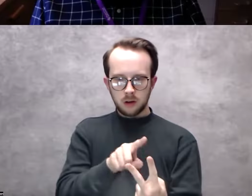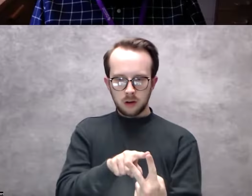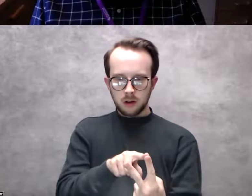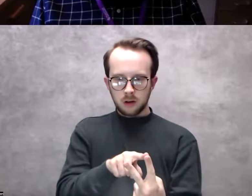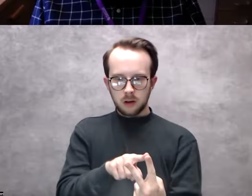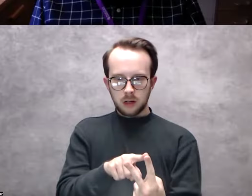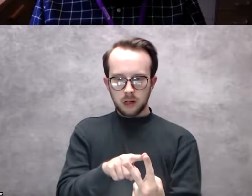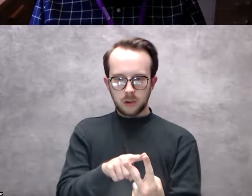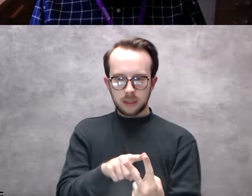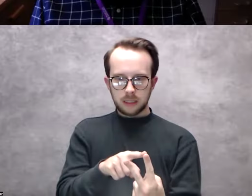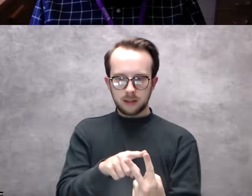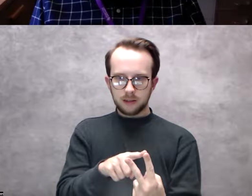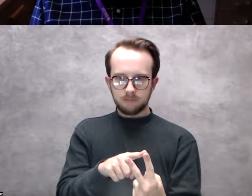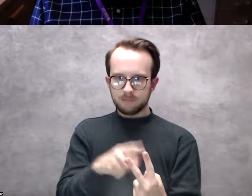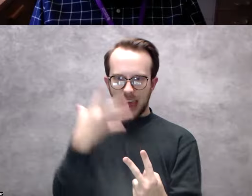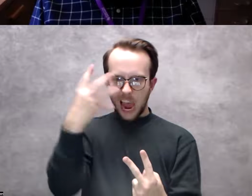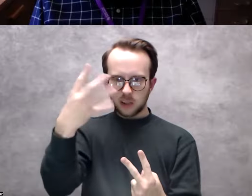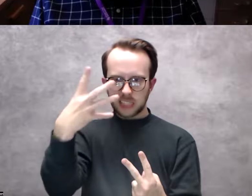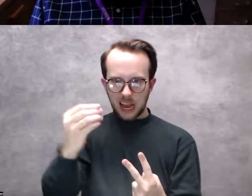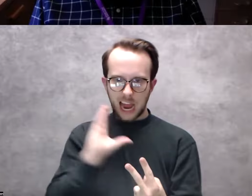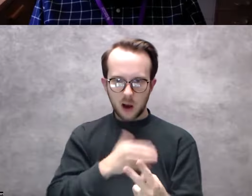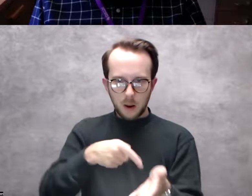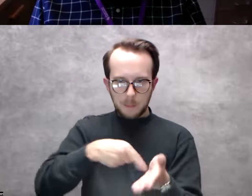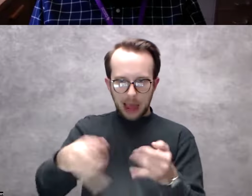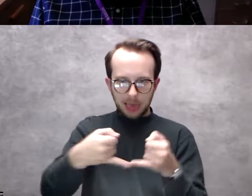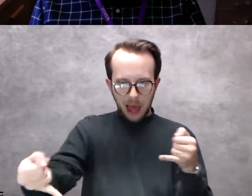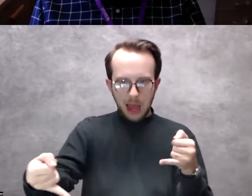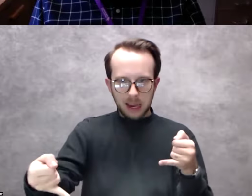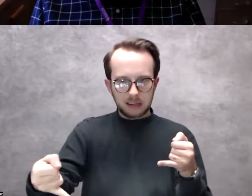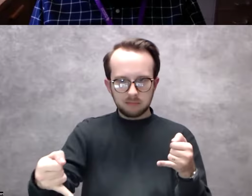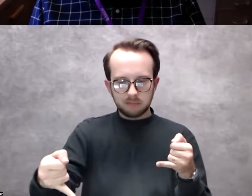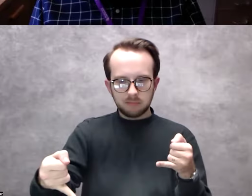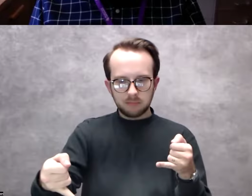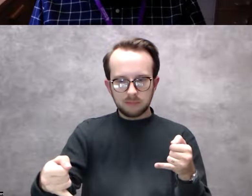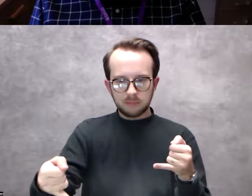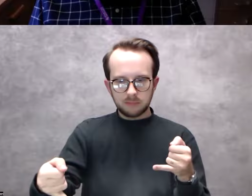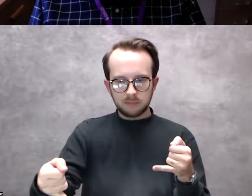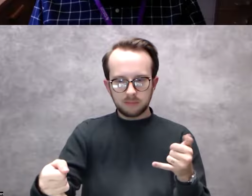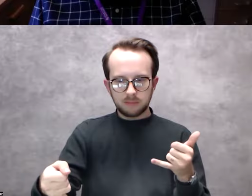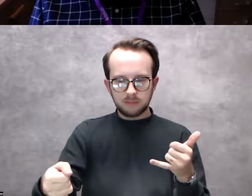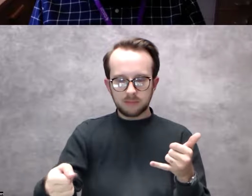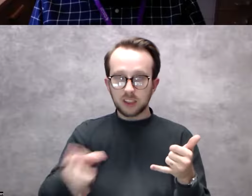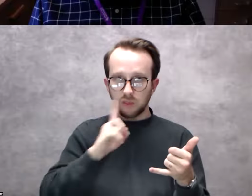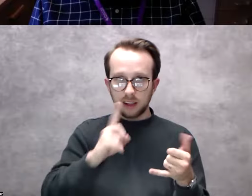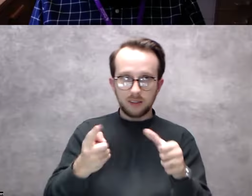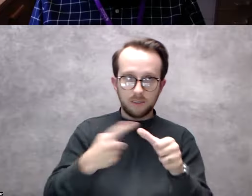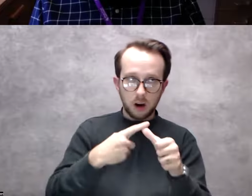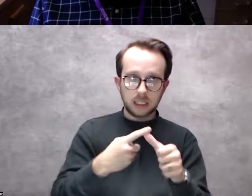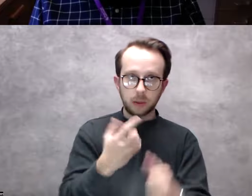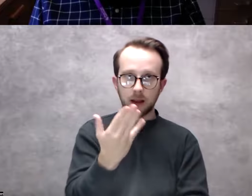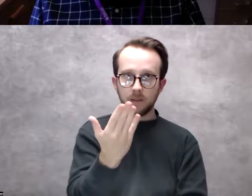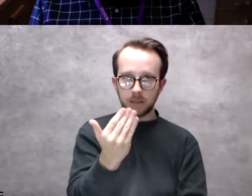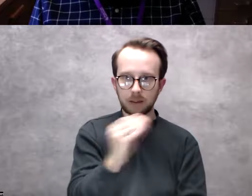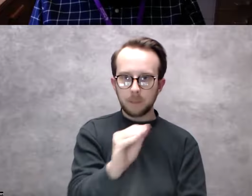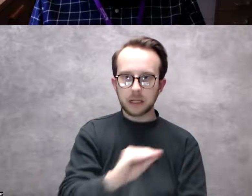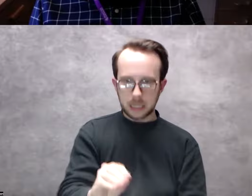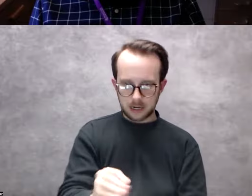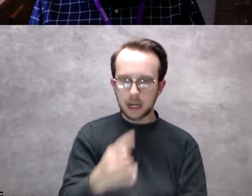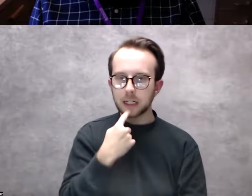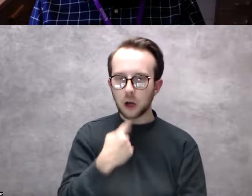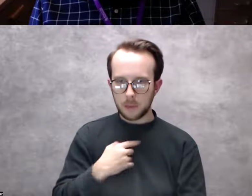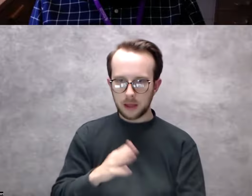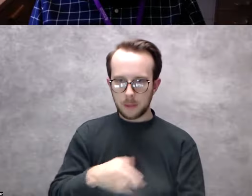pay line by a fair bit. It was, I think originally it was 15th percentile, and they told me the pay line was going to be